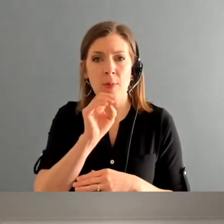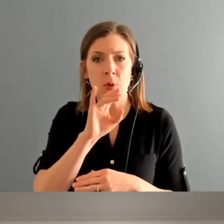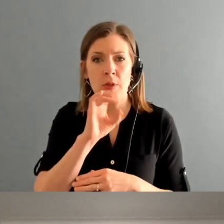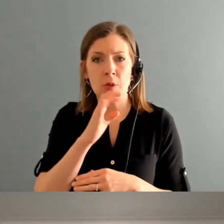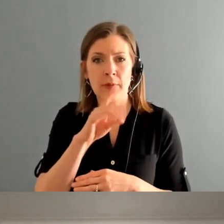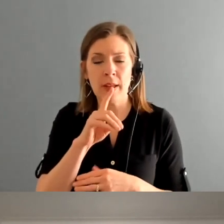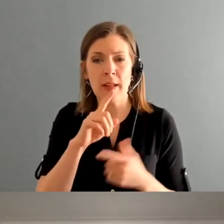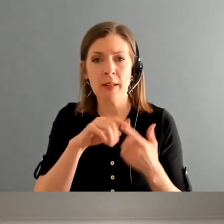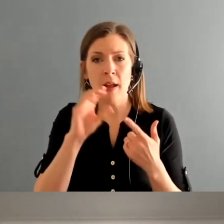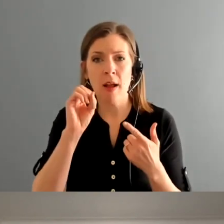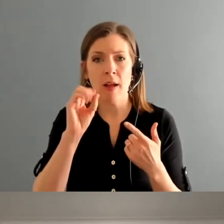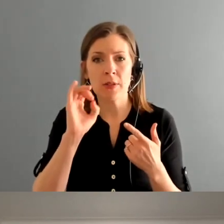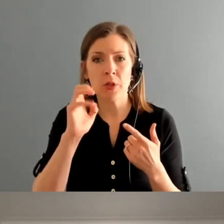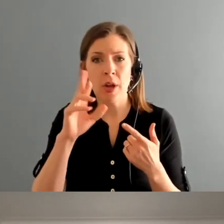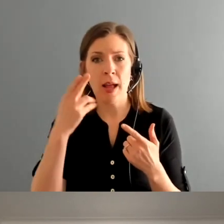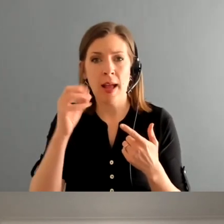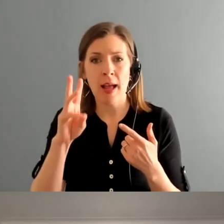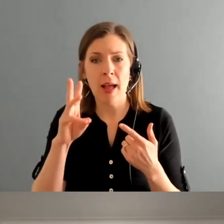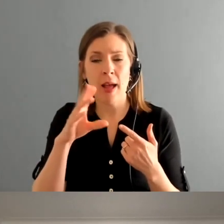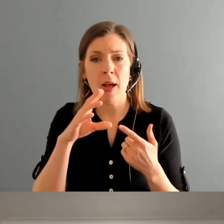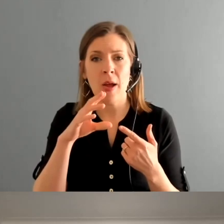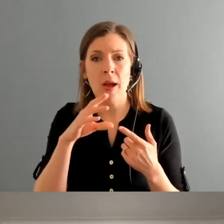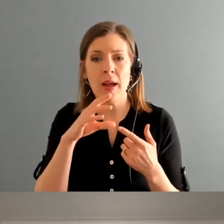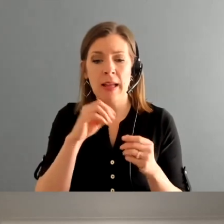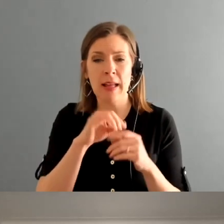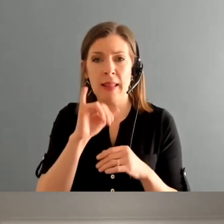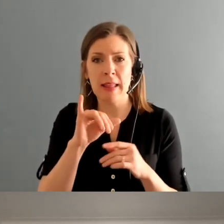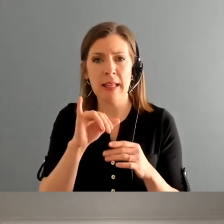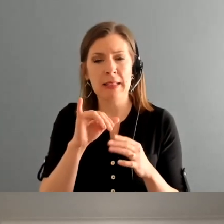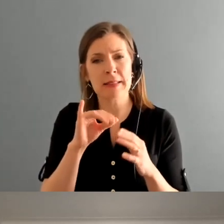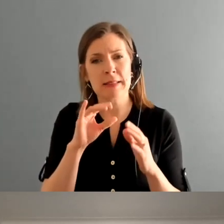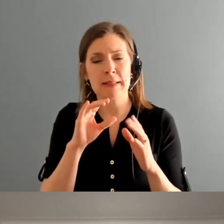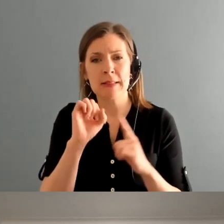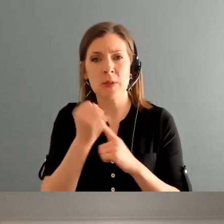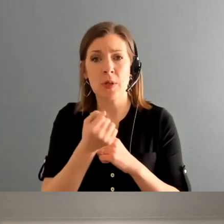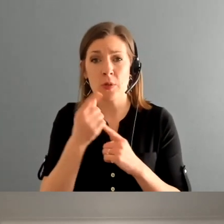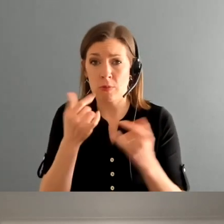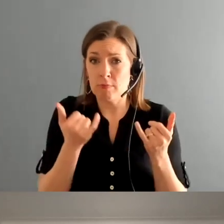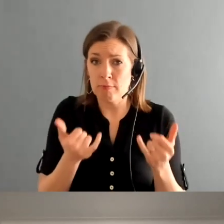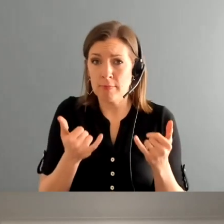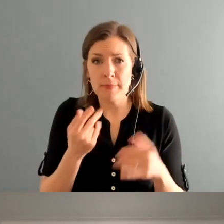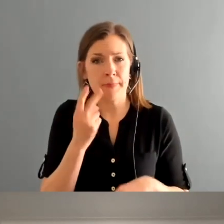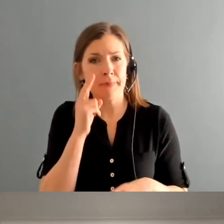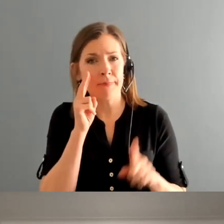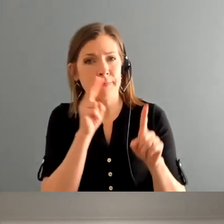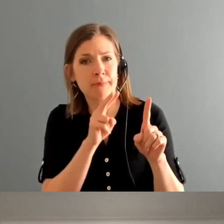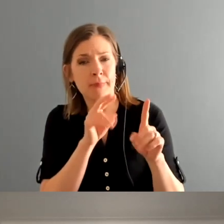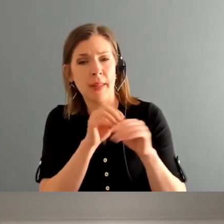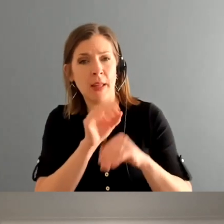and Oscar Howe in these narratives, do you currently perceive in